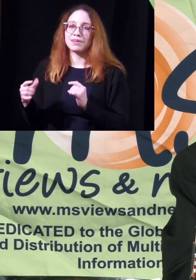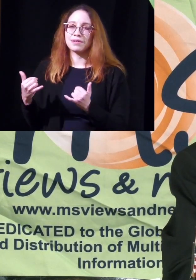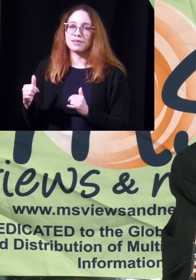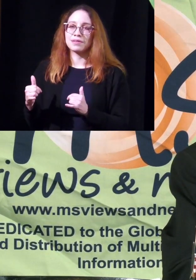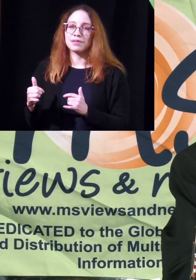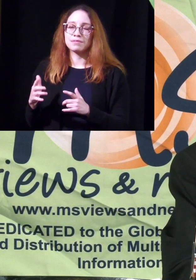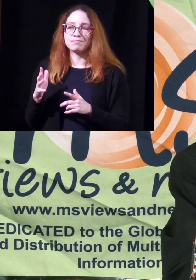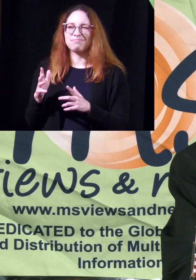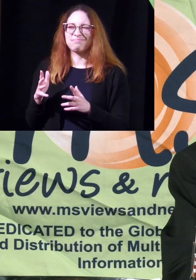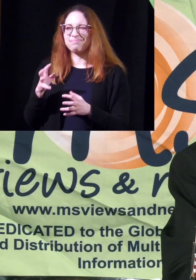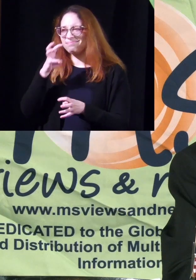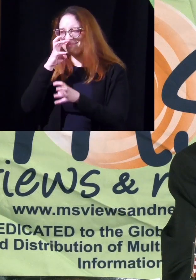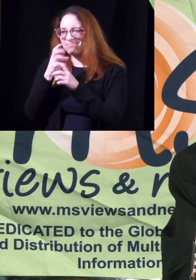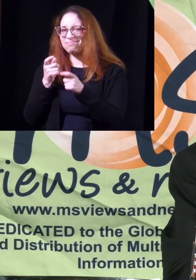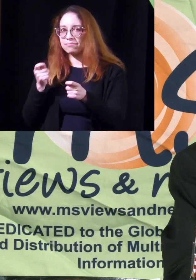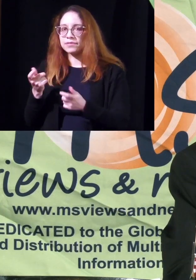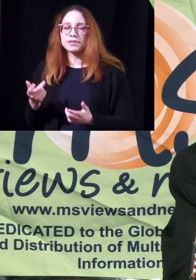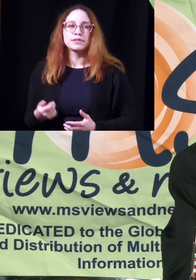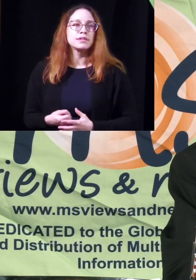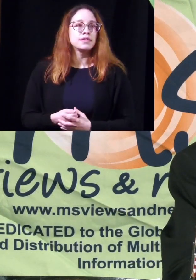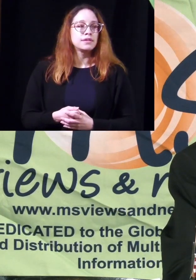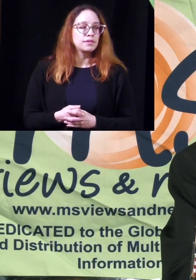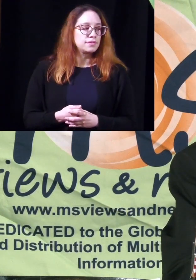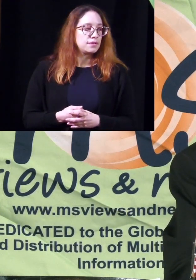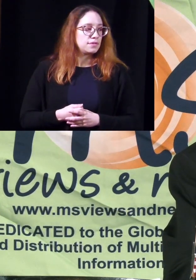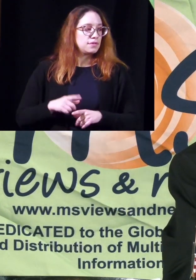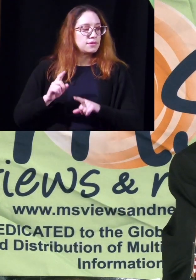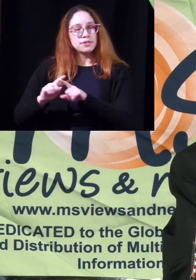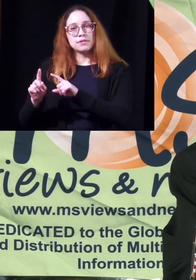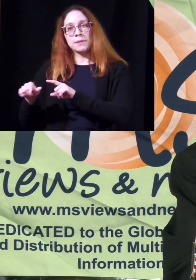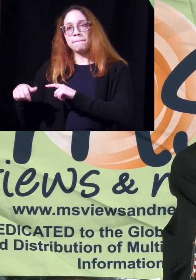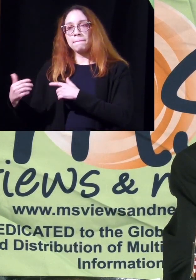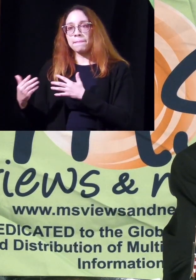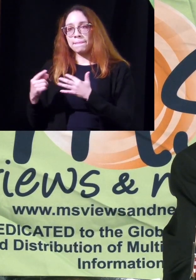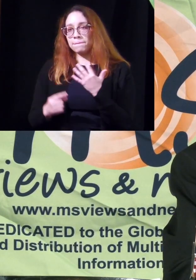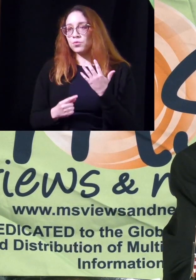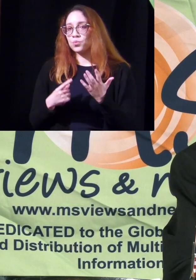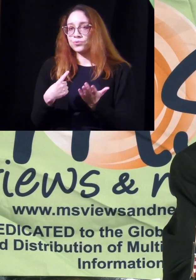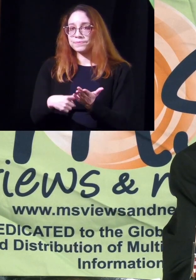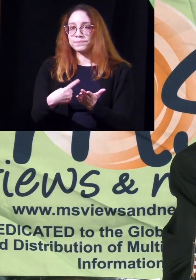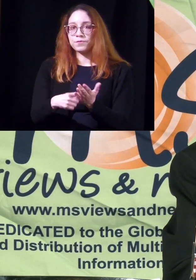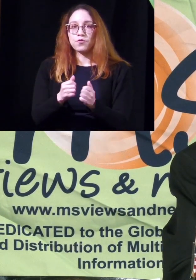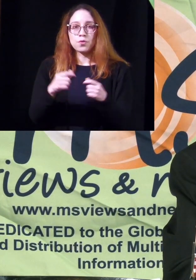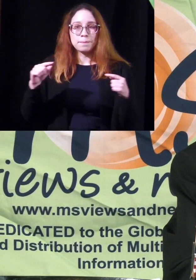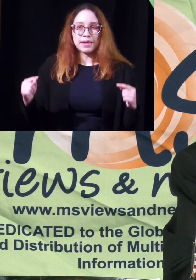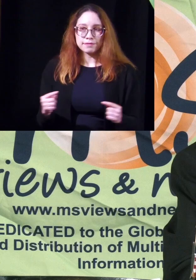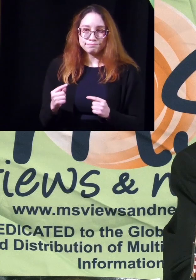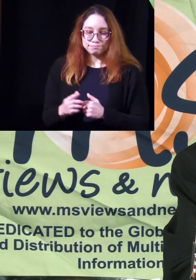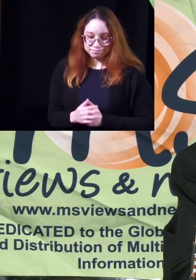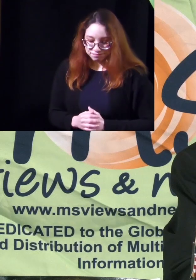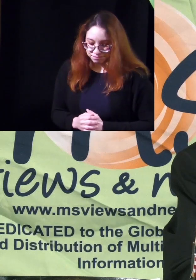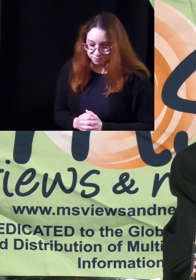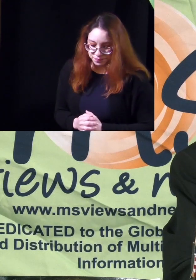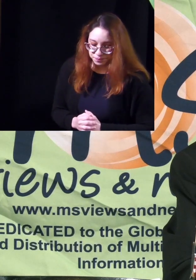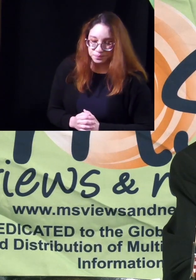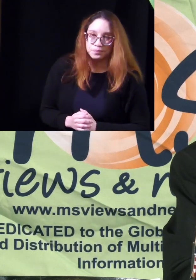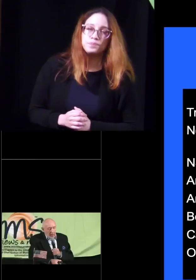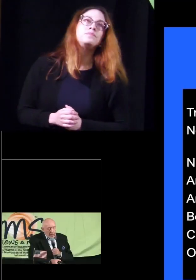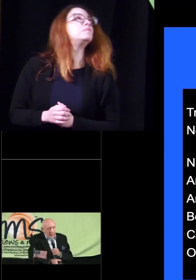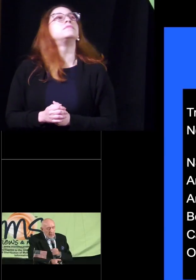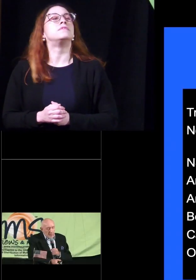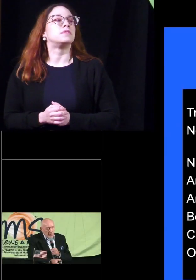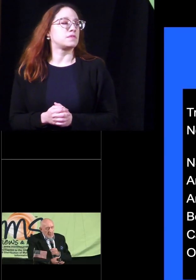closely regulated. And then there's a variety of other things that we talk about with pain that we look at on this